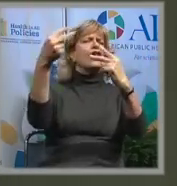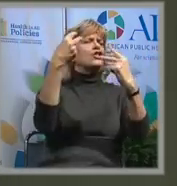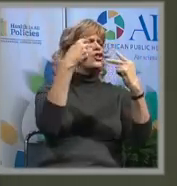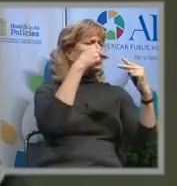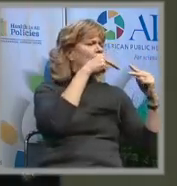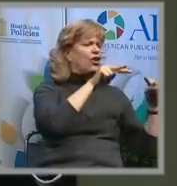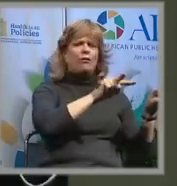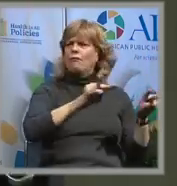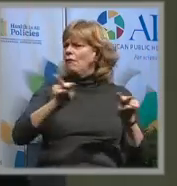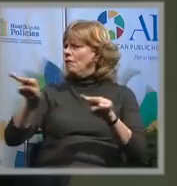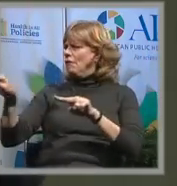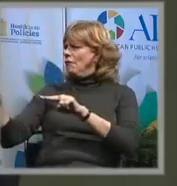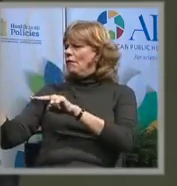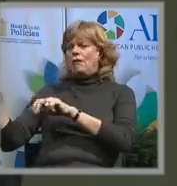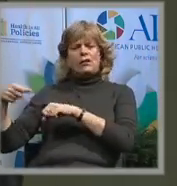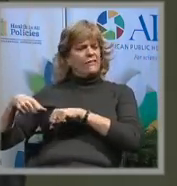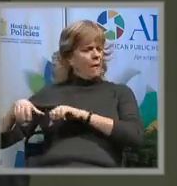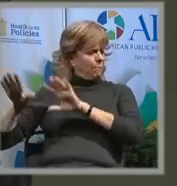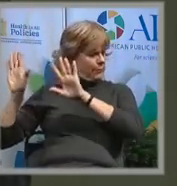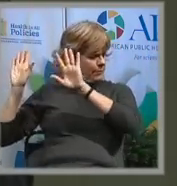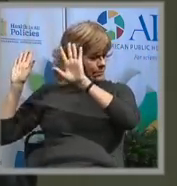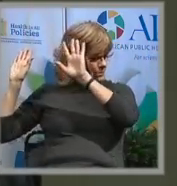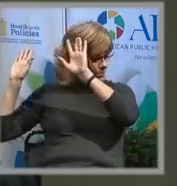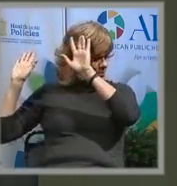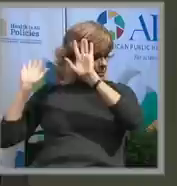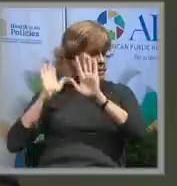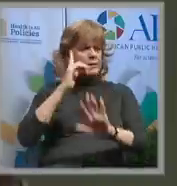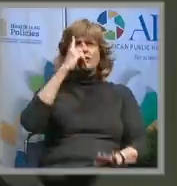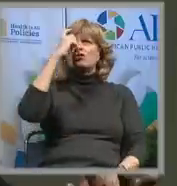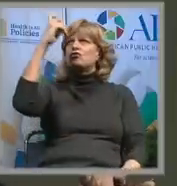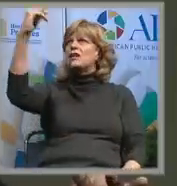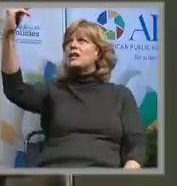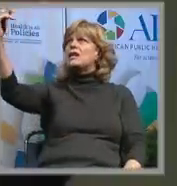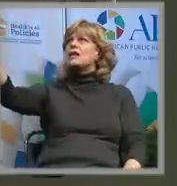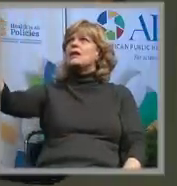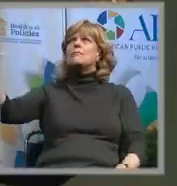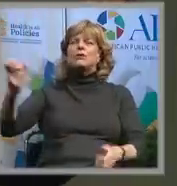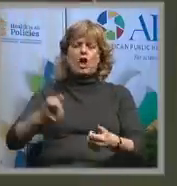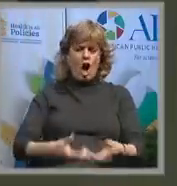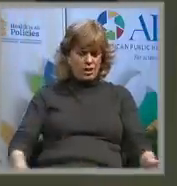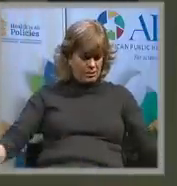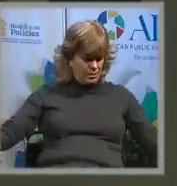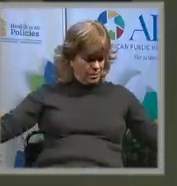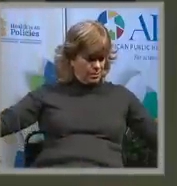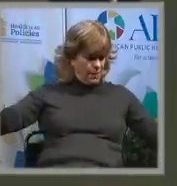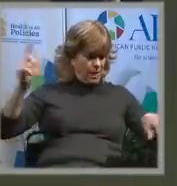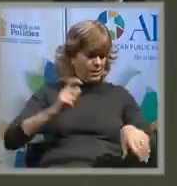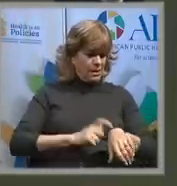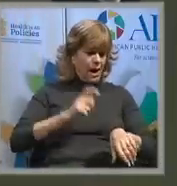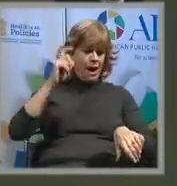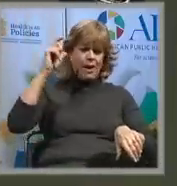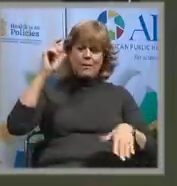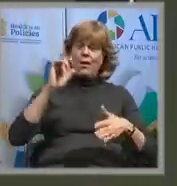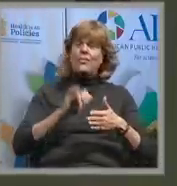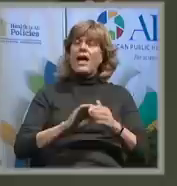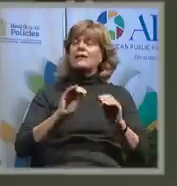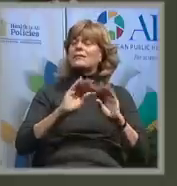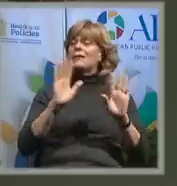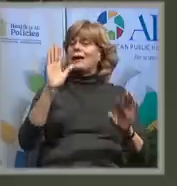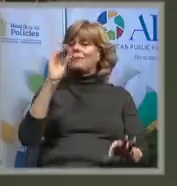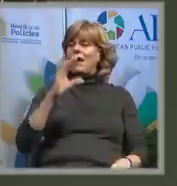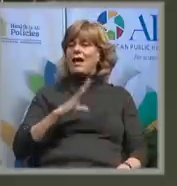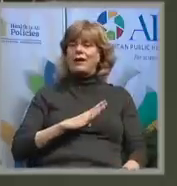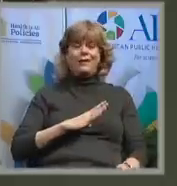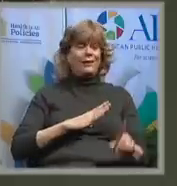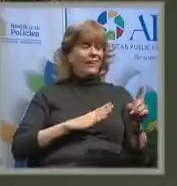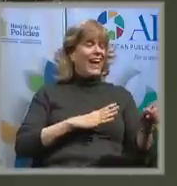away in resignation, his dreams mocked to death by time. That is the life of men, and mother would say, and